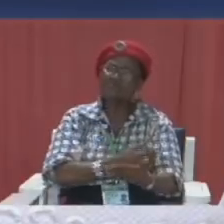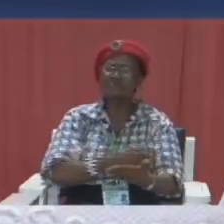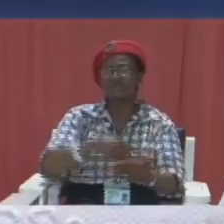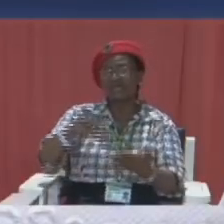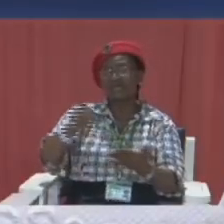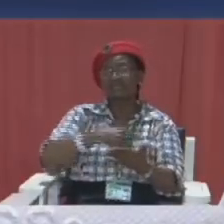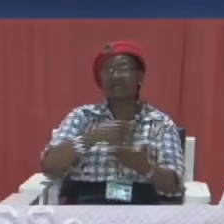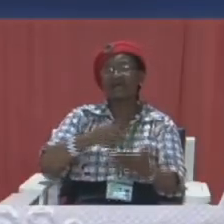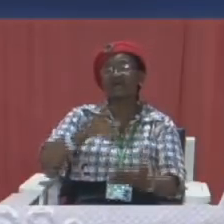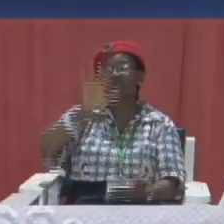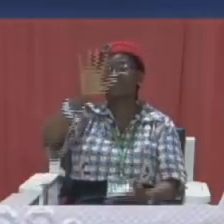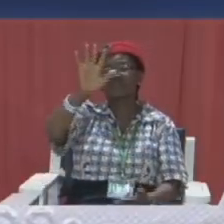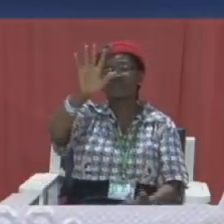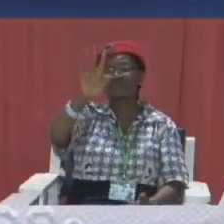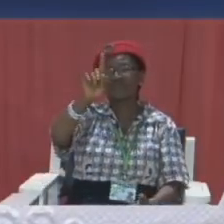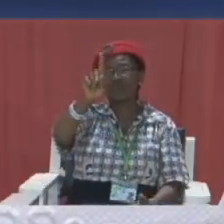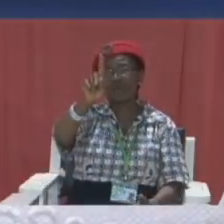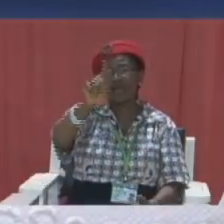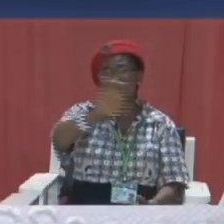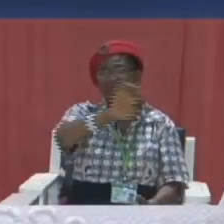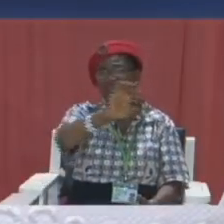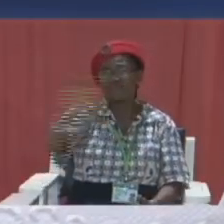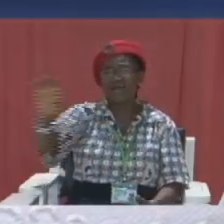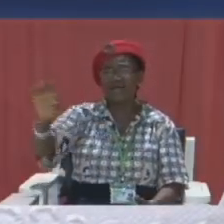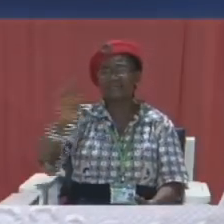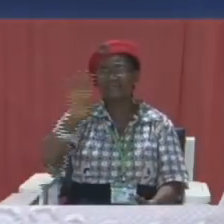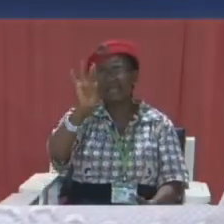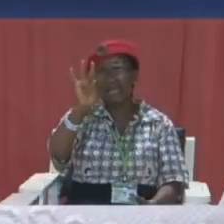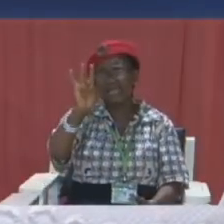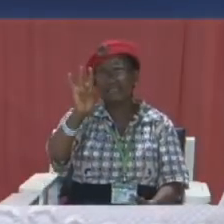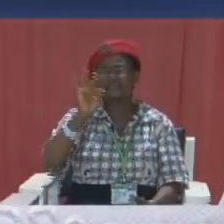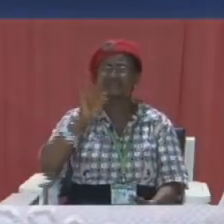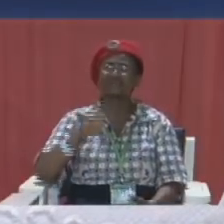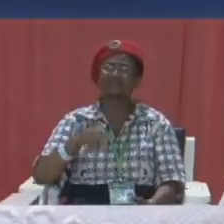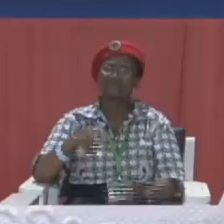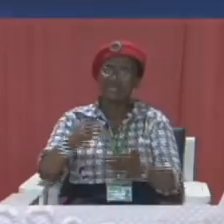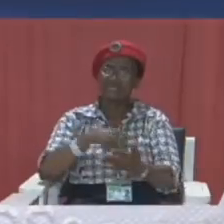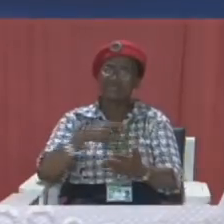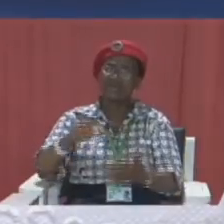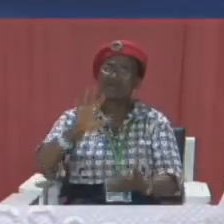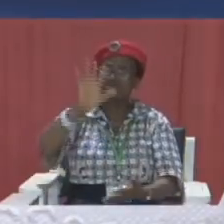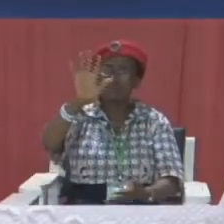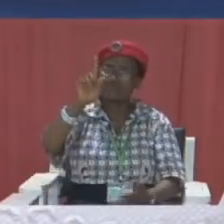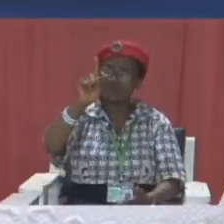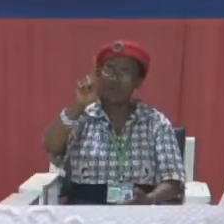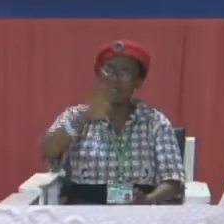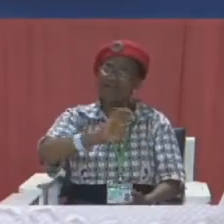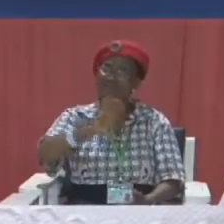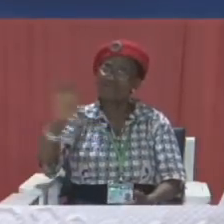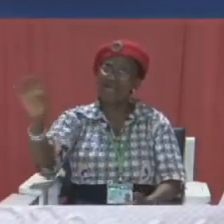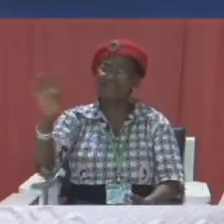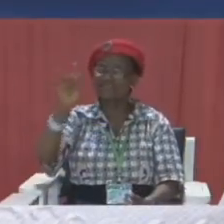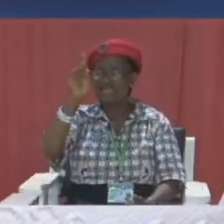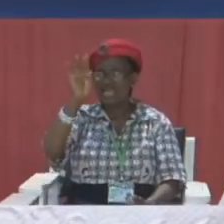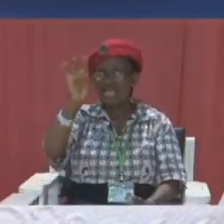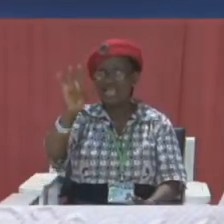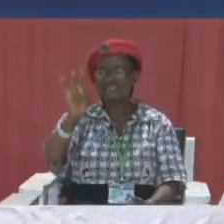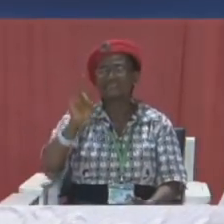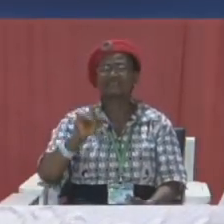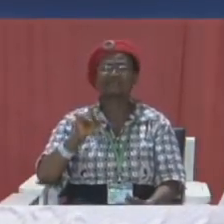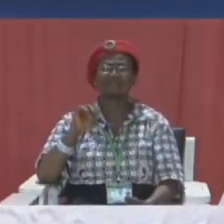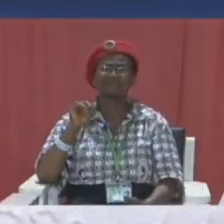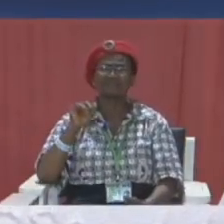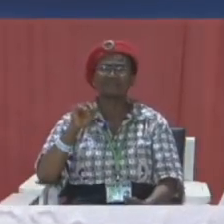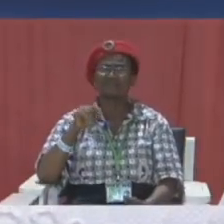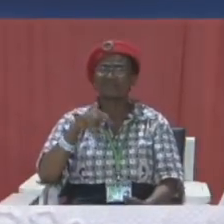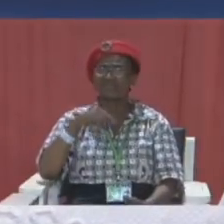51 verse 8. Ori Dafidi ori kokan le ni adota ese kejo. Psalm 51 verse 8. Ori Dafidi ori kokan le ni adota ese kejo. He